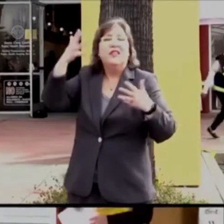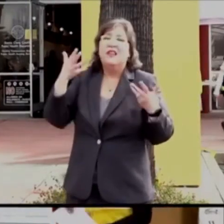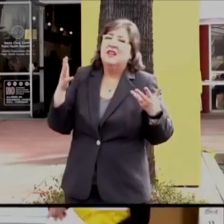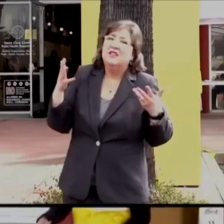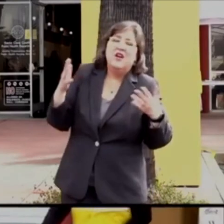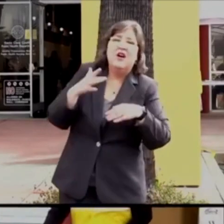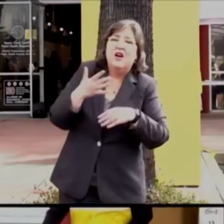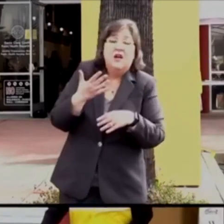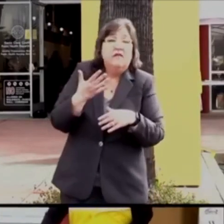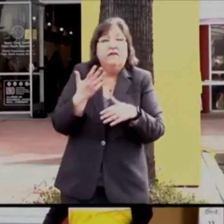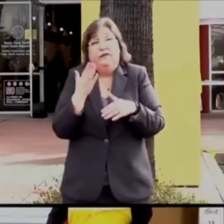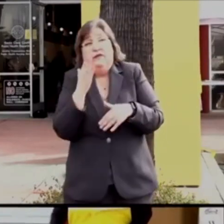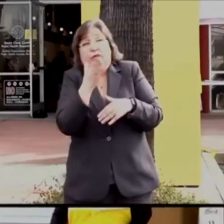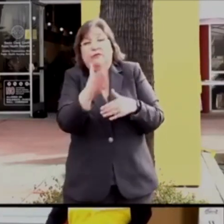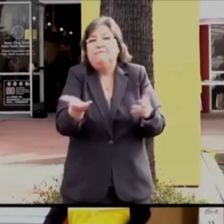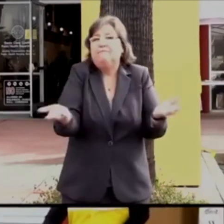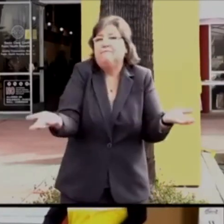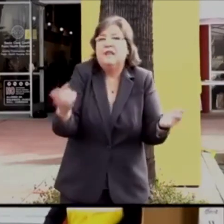Any other questions right now?